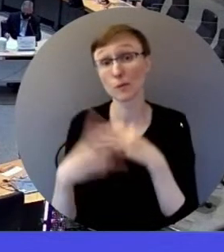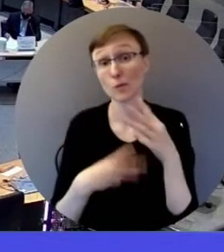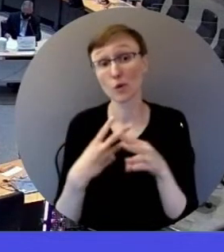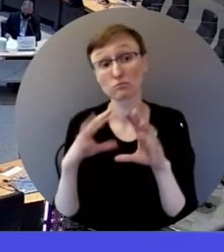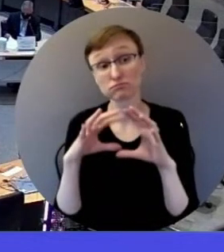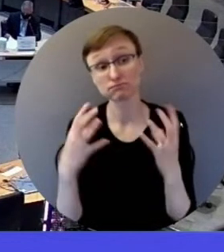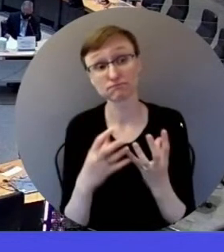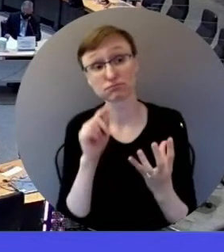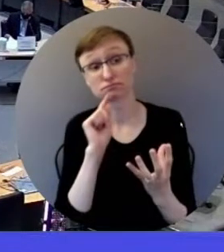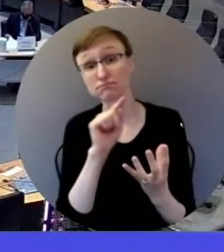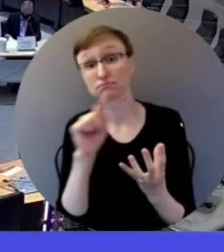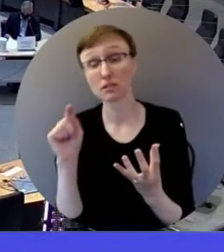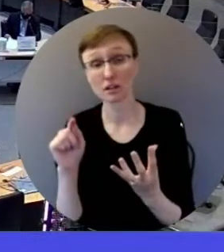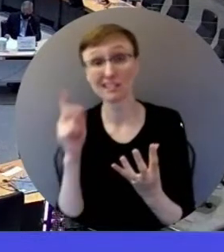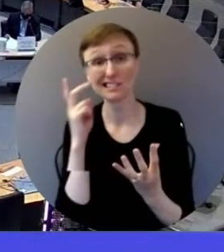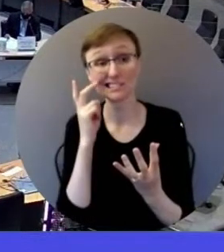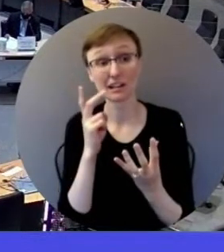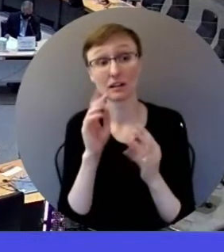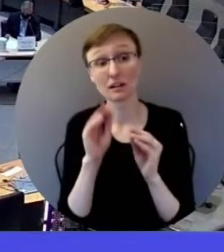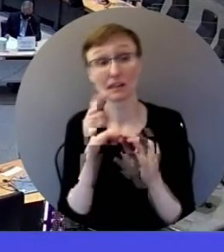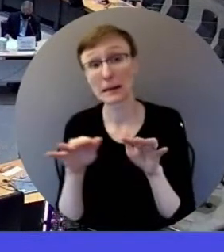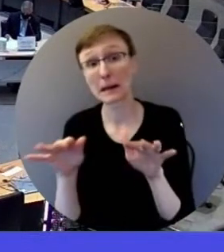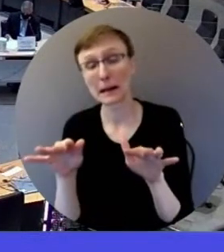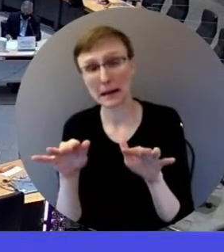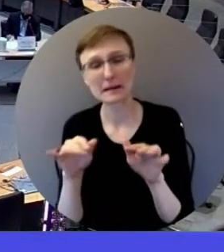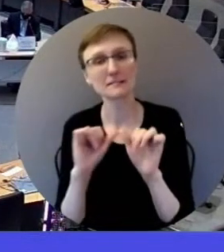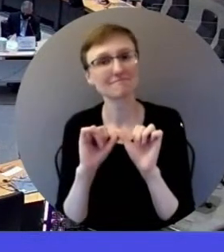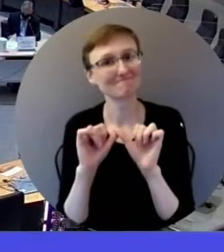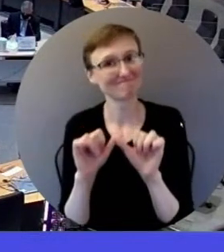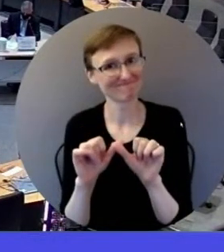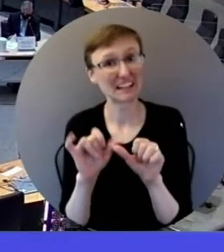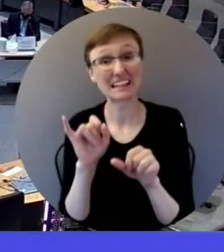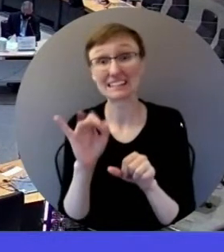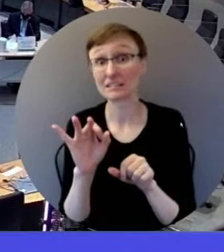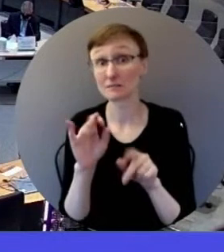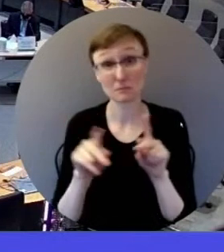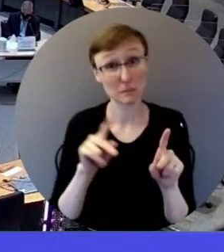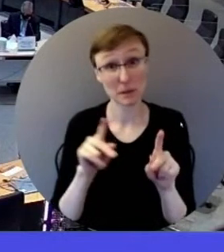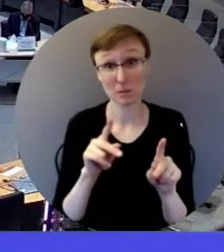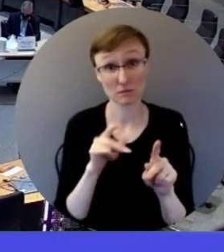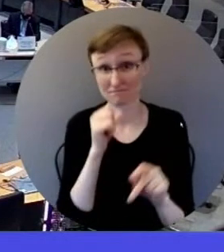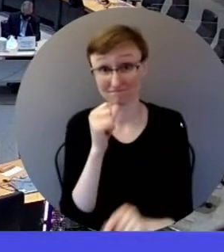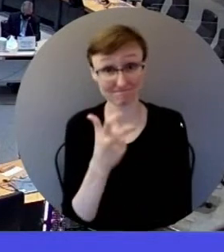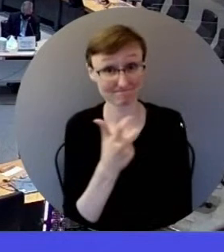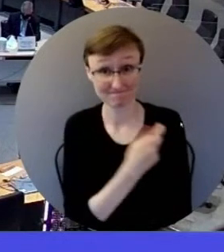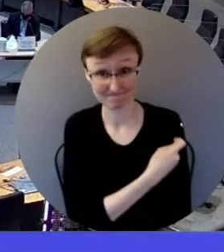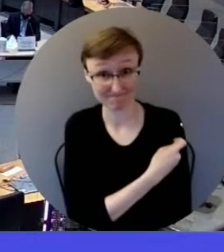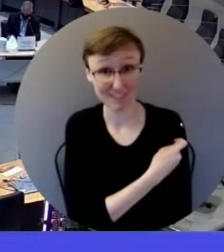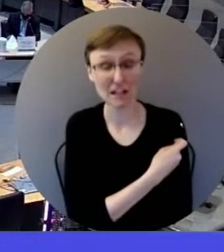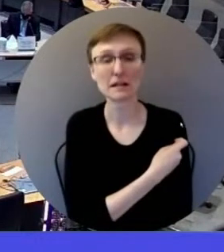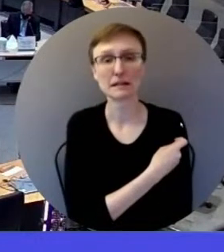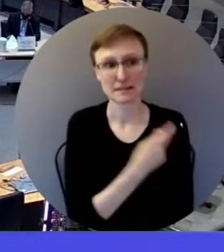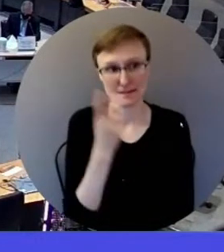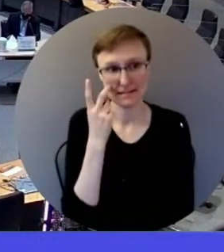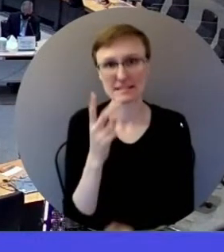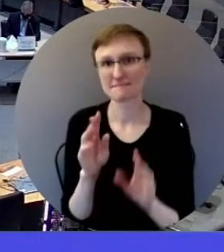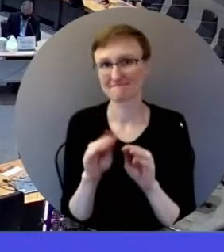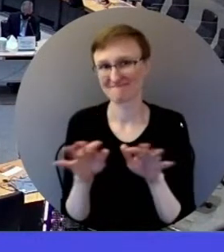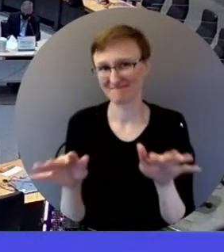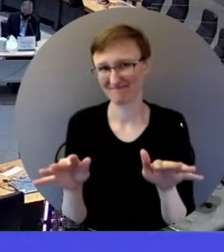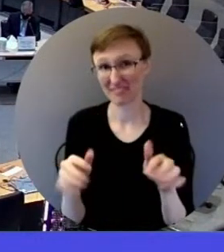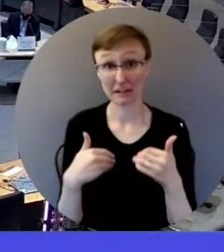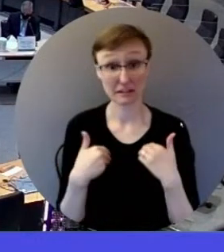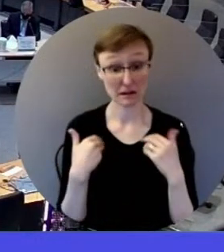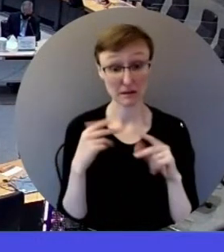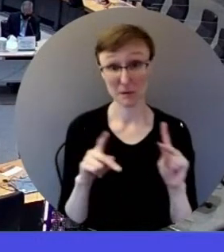now in the unvaccinated population. And so when it circulates in younger people who aren't vaccinated, it